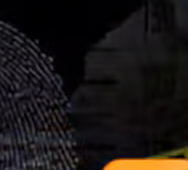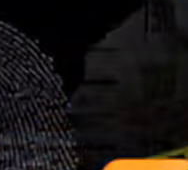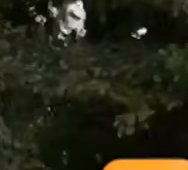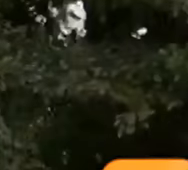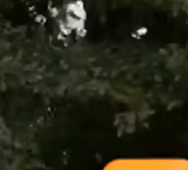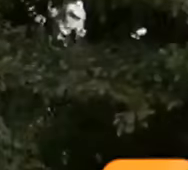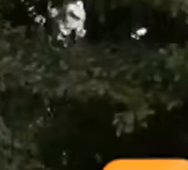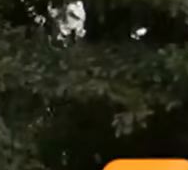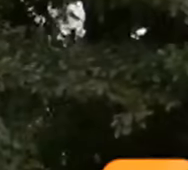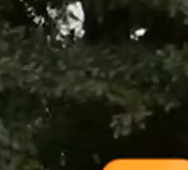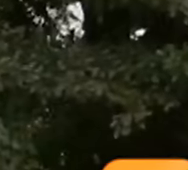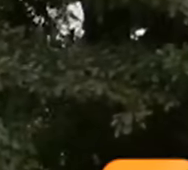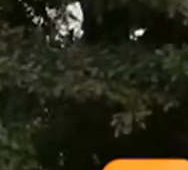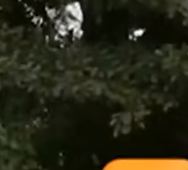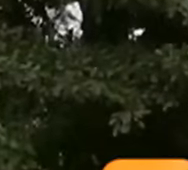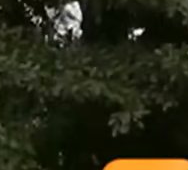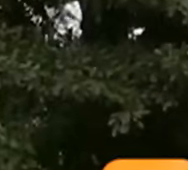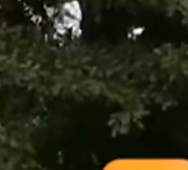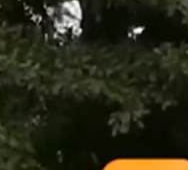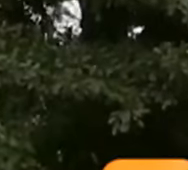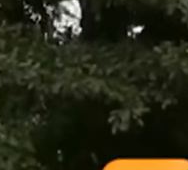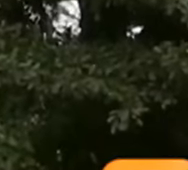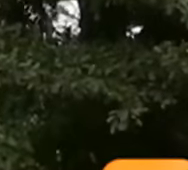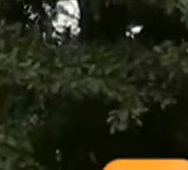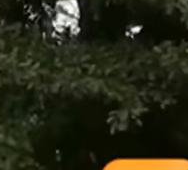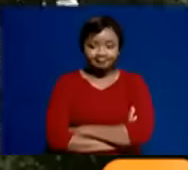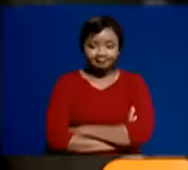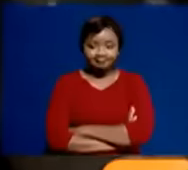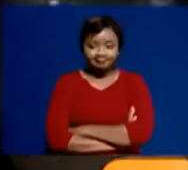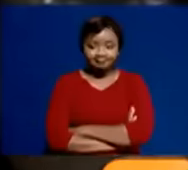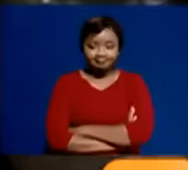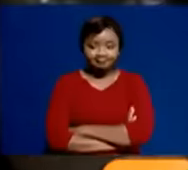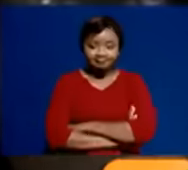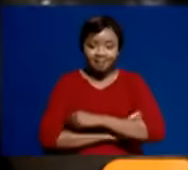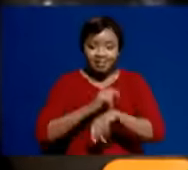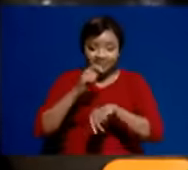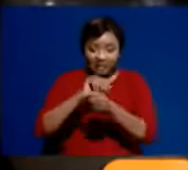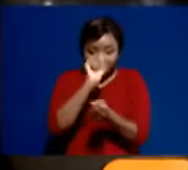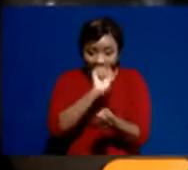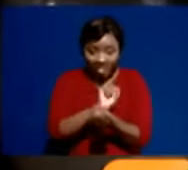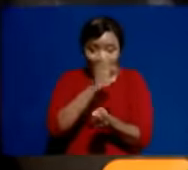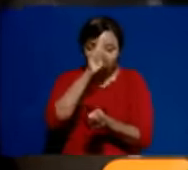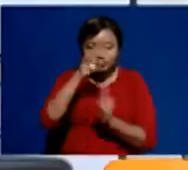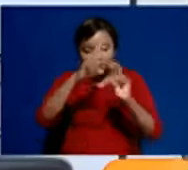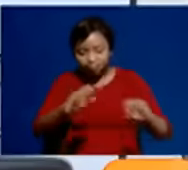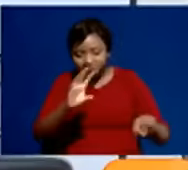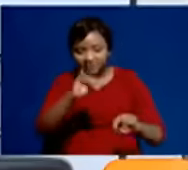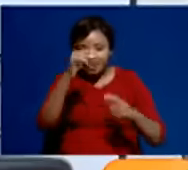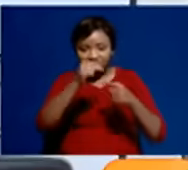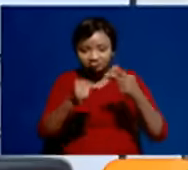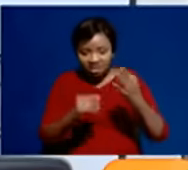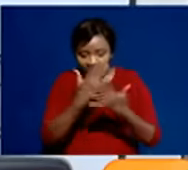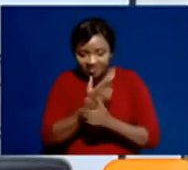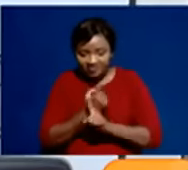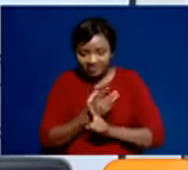matchbox. According to the charge sheet, the gang was armed with the intention to commit a felony, burglary, and steal. On